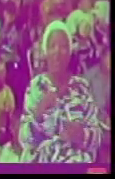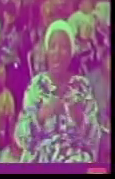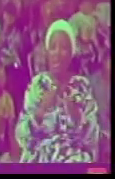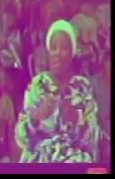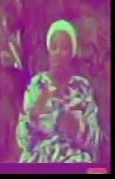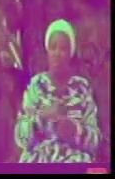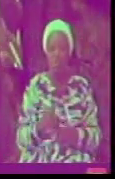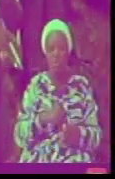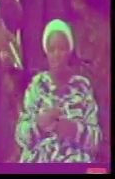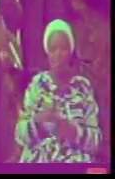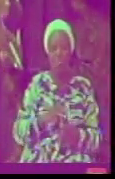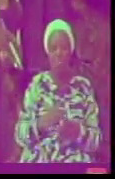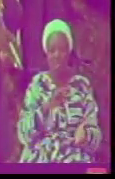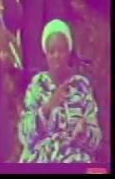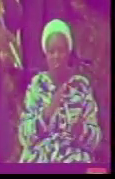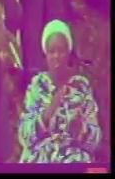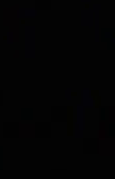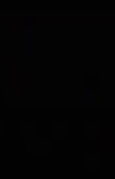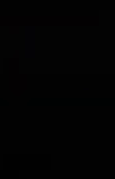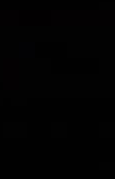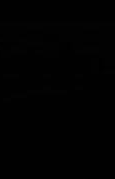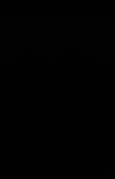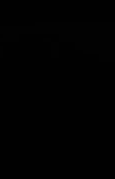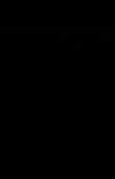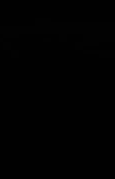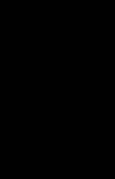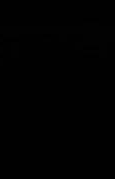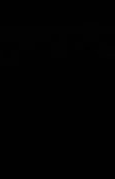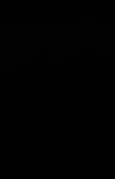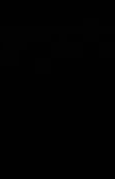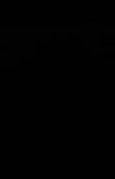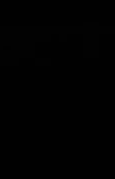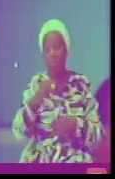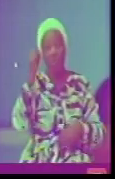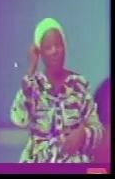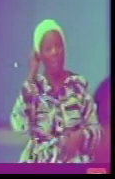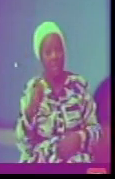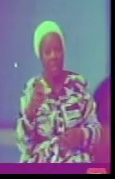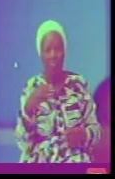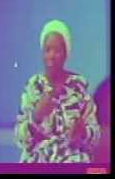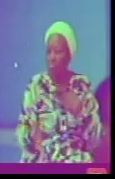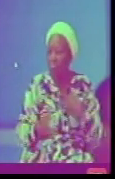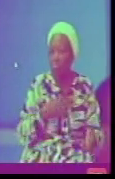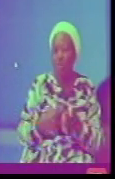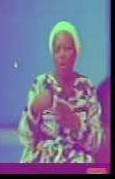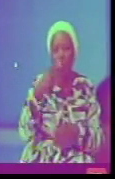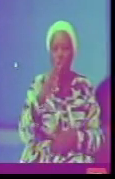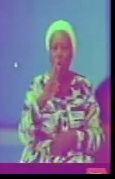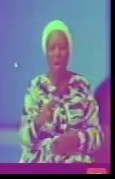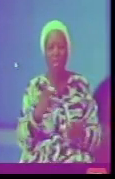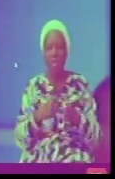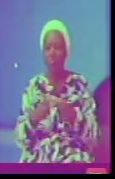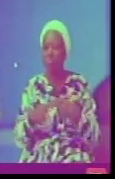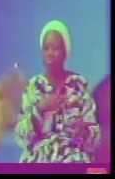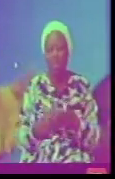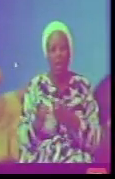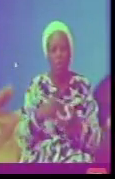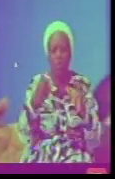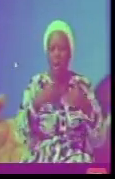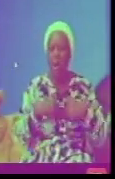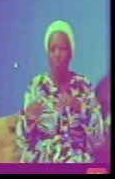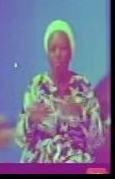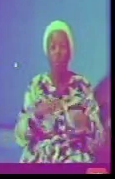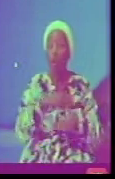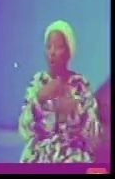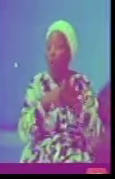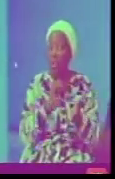I cling. When you organize yourself, take yourself, and you understand, no